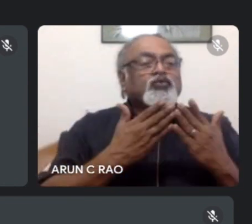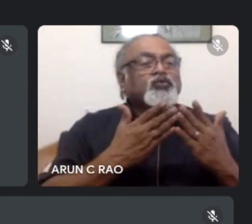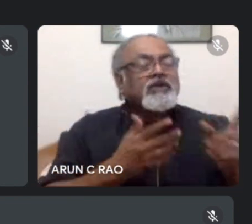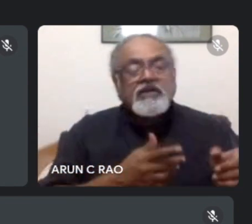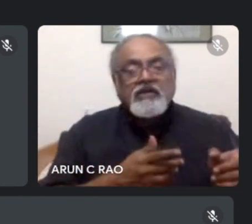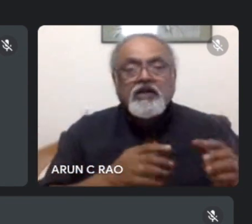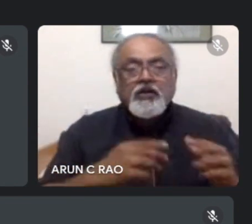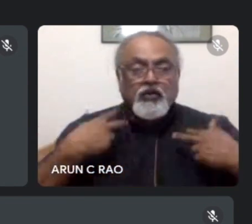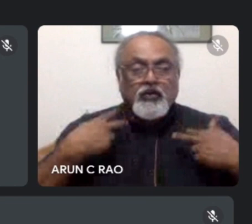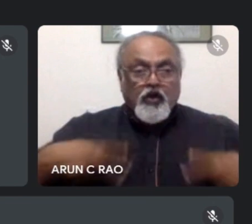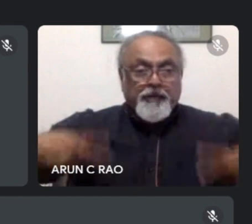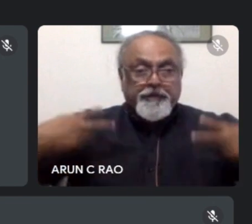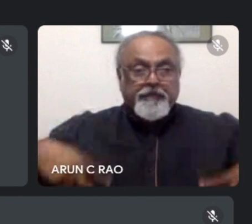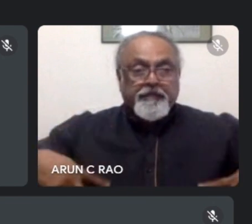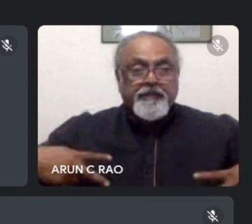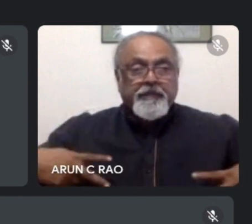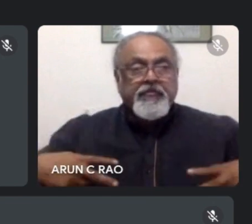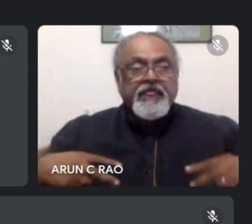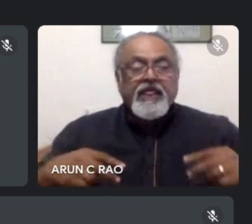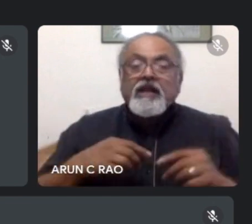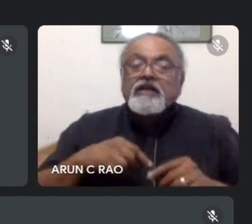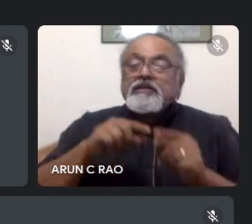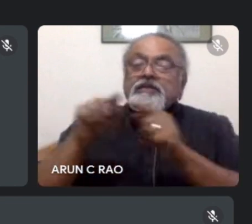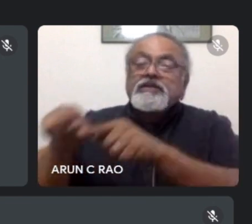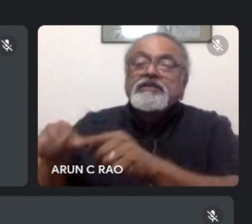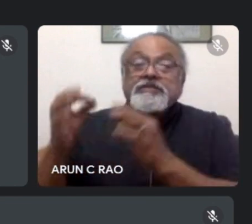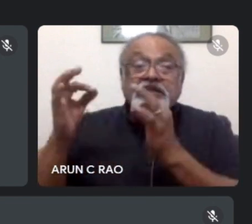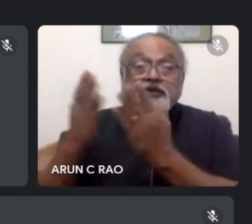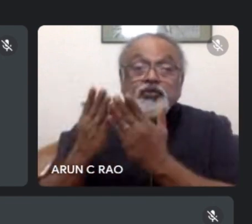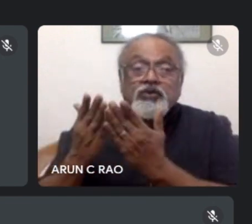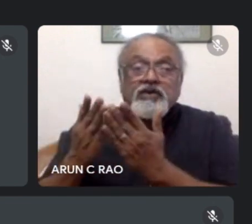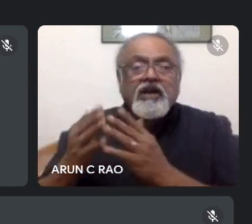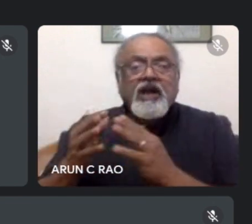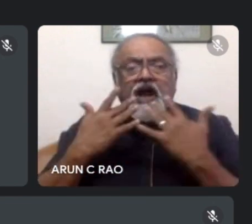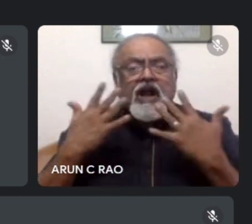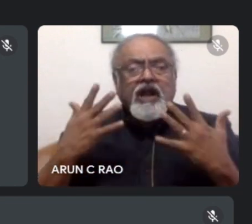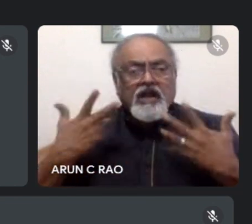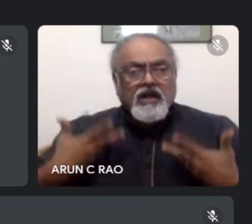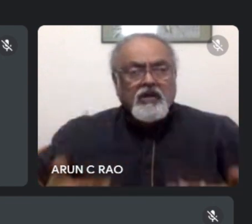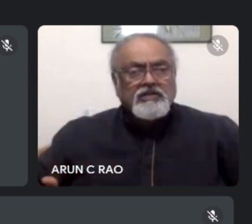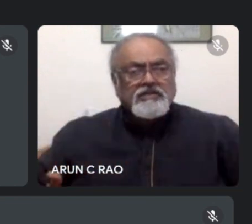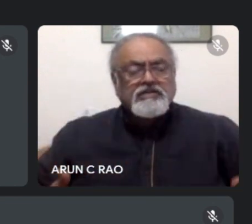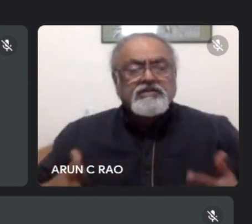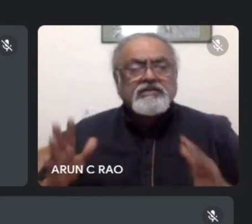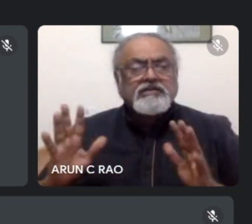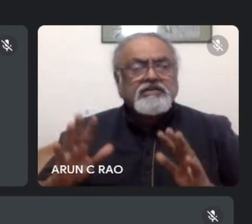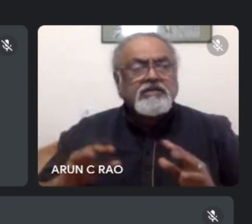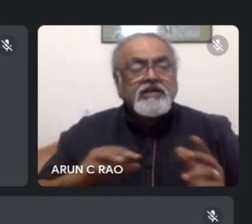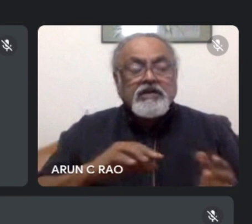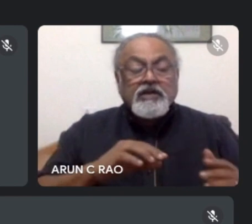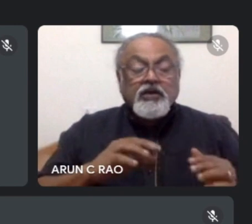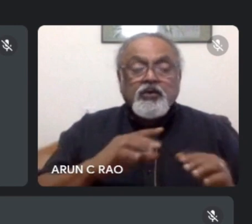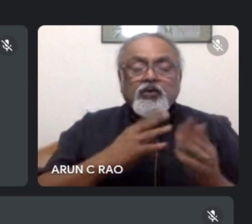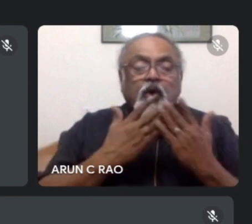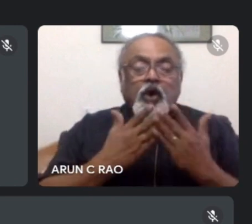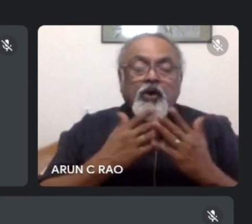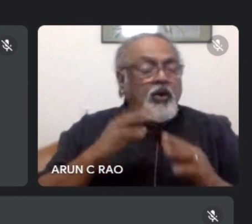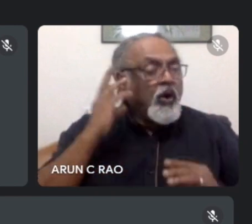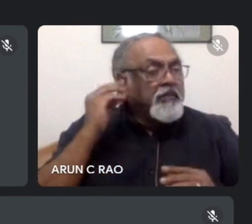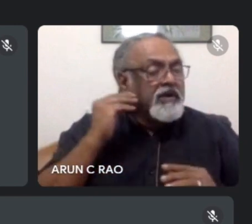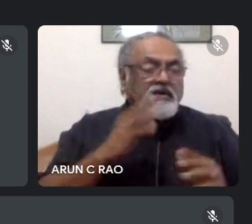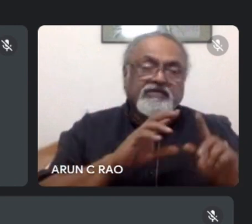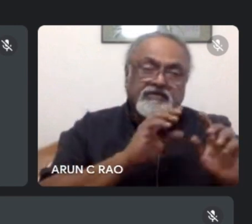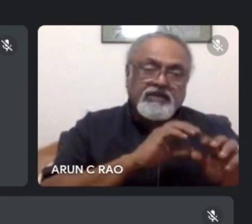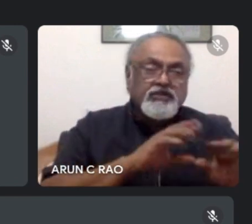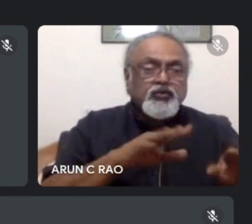all that. We used to wear color dress. So initially, I was studying in a normal school and I switched to